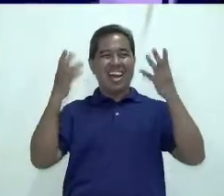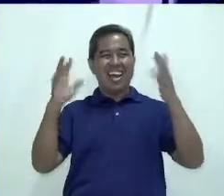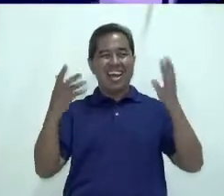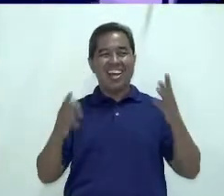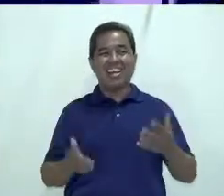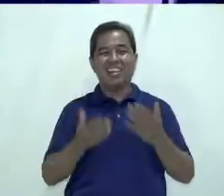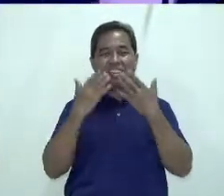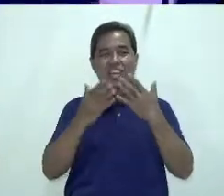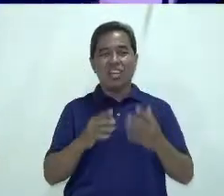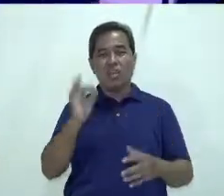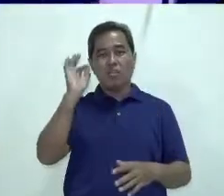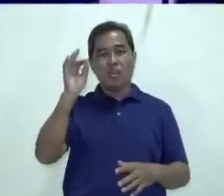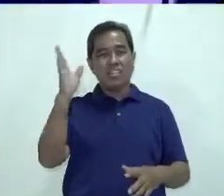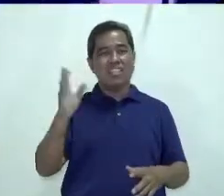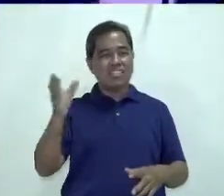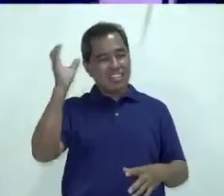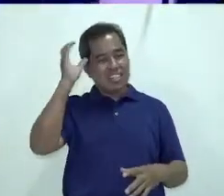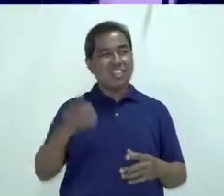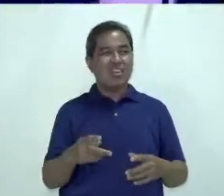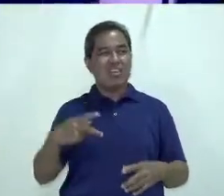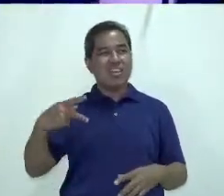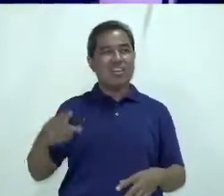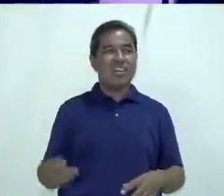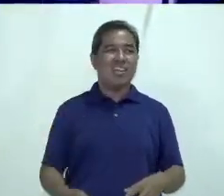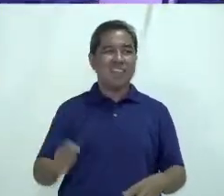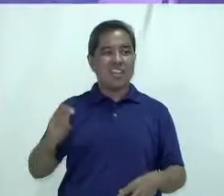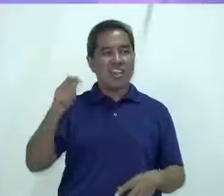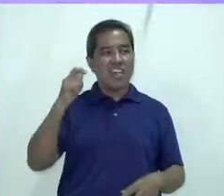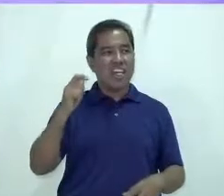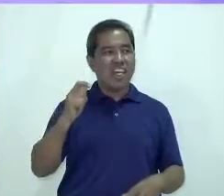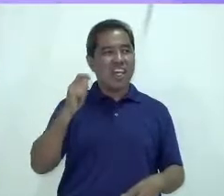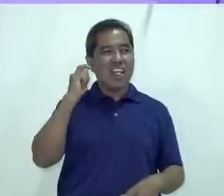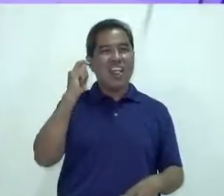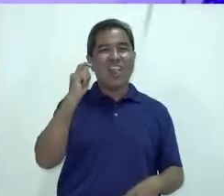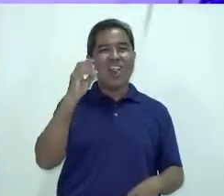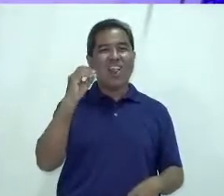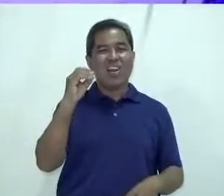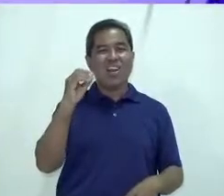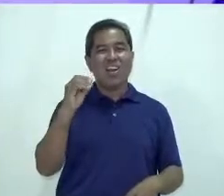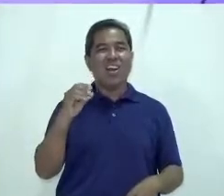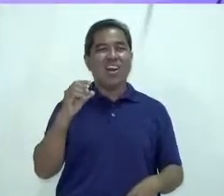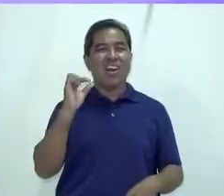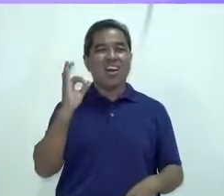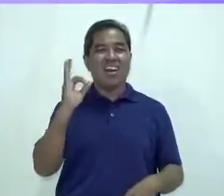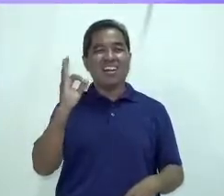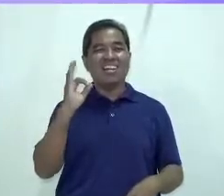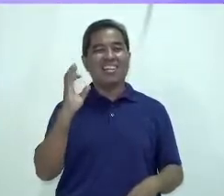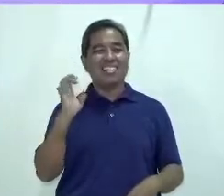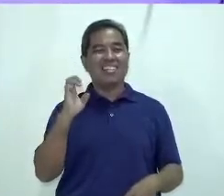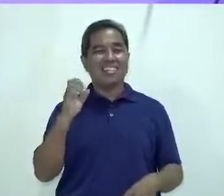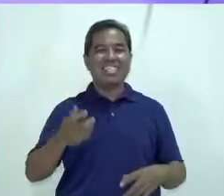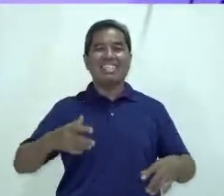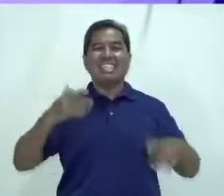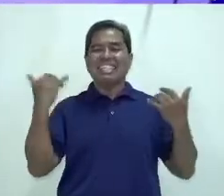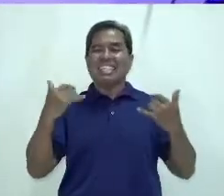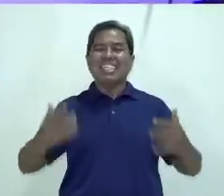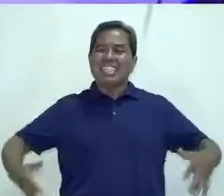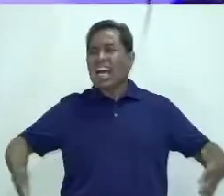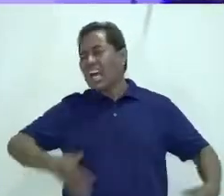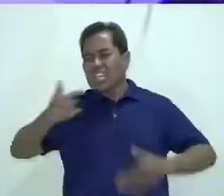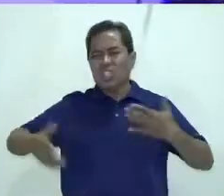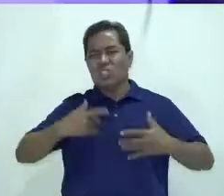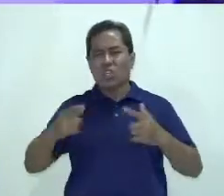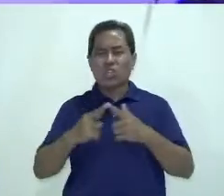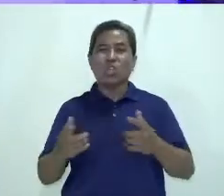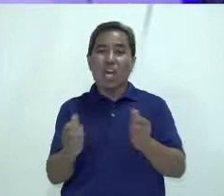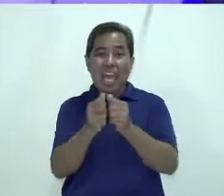Pastor Topher. Thank you, team. Thank you, Haynard. It is always, always a joy for us to have you with